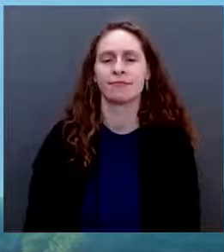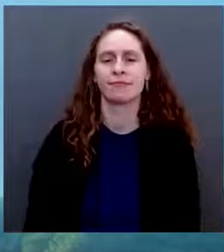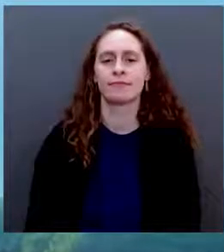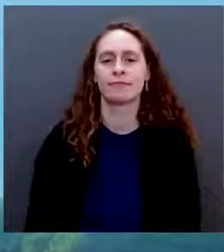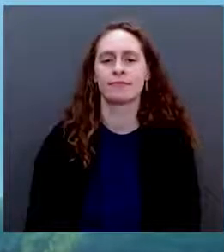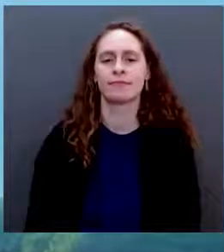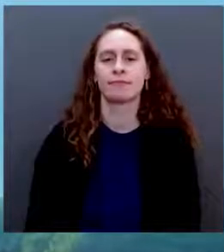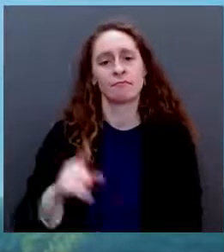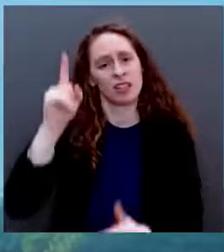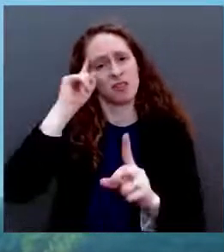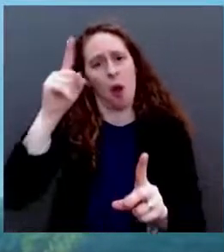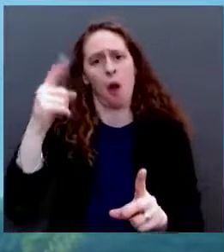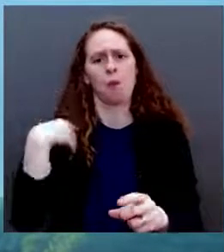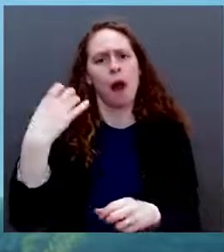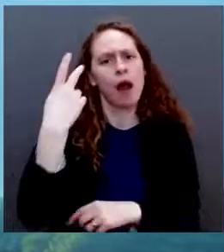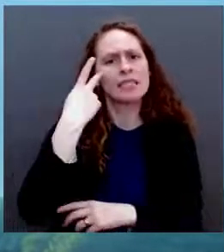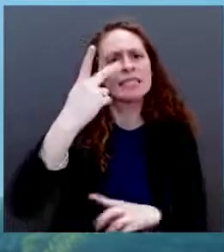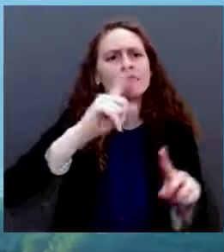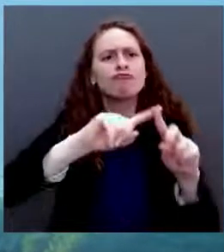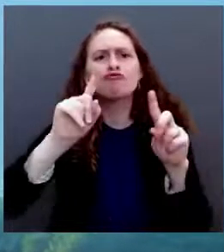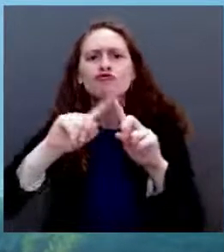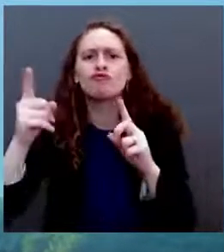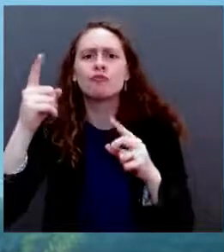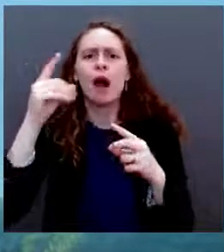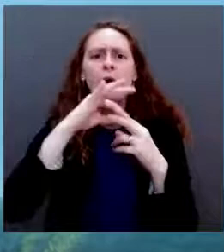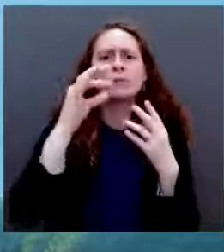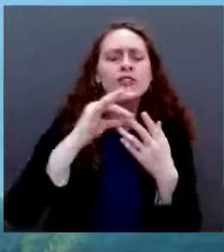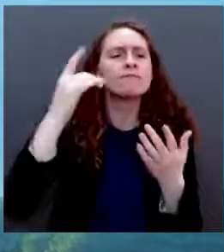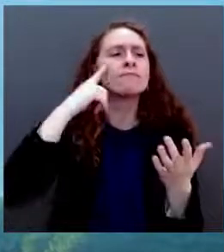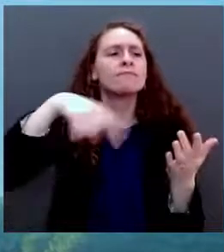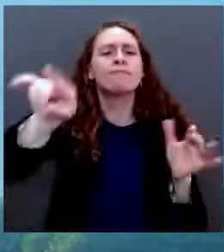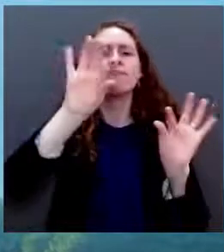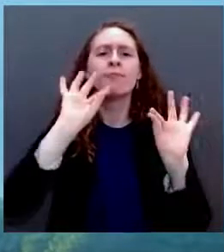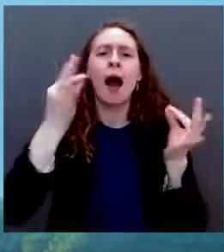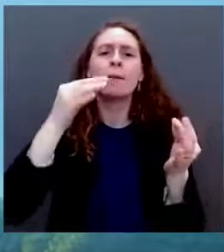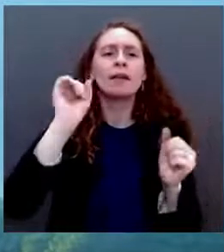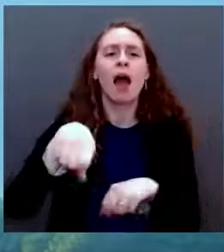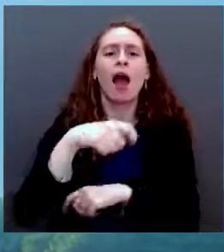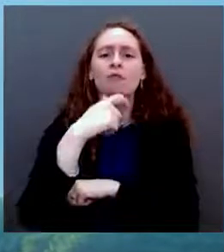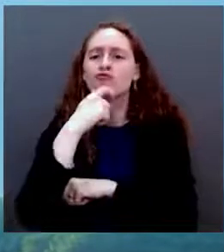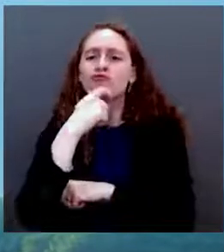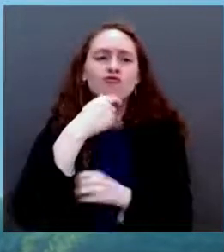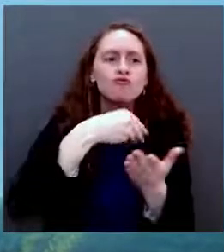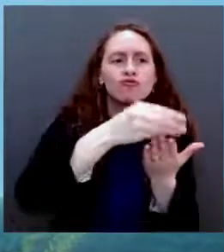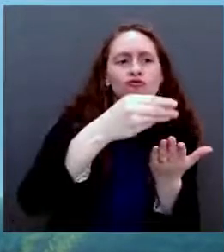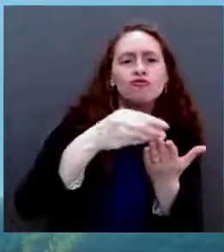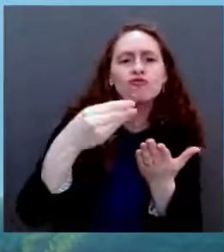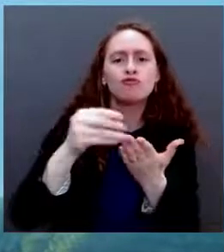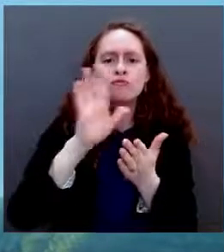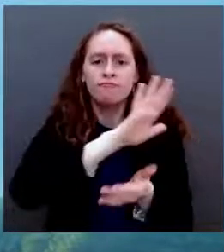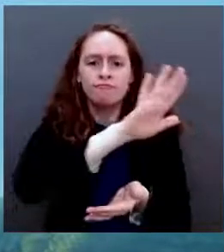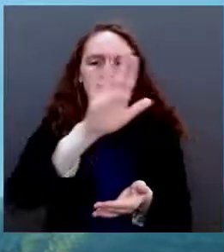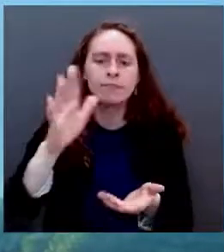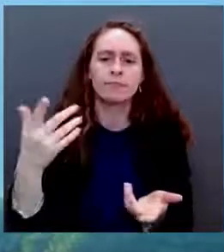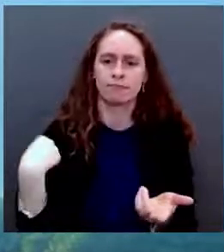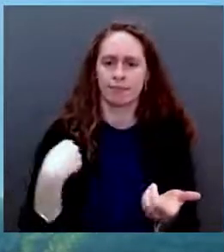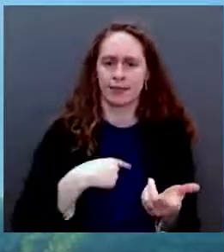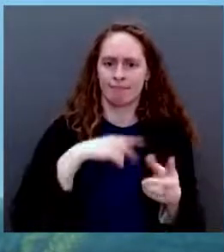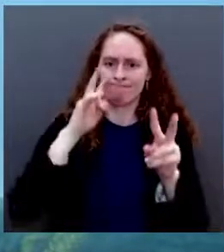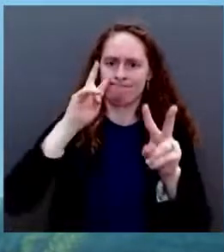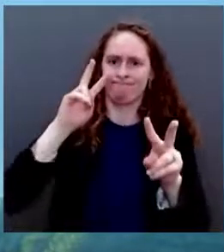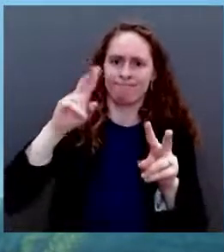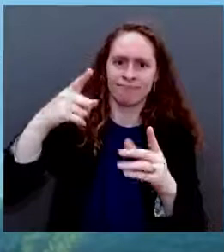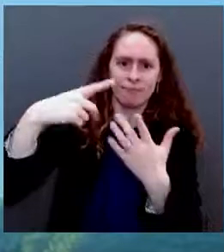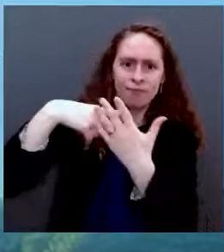ourselves look forward to partnering on these new programs to expand and touch more farmers and communities. We believe